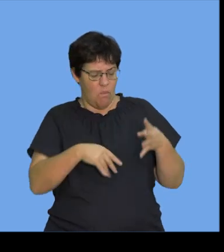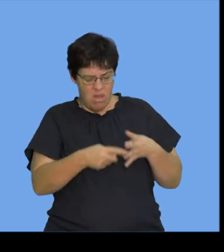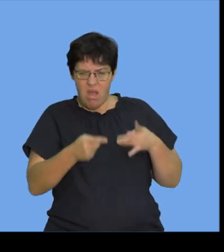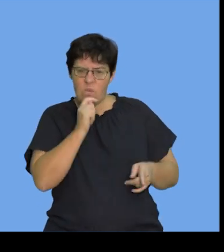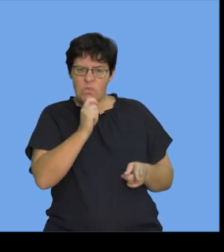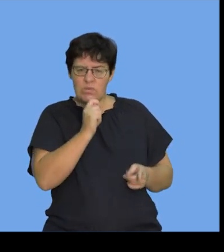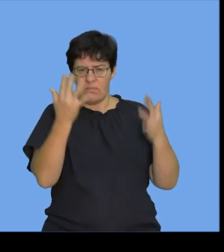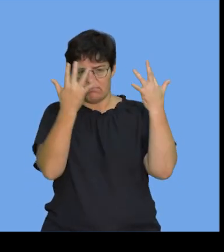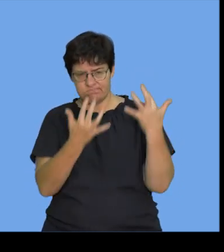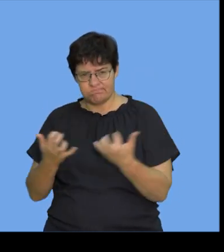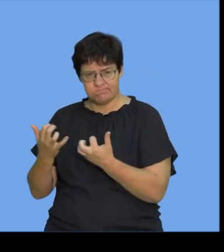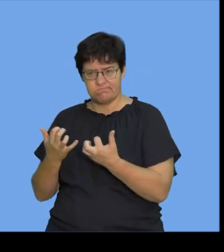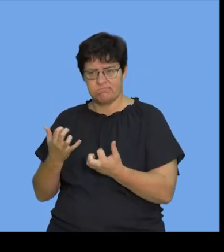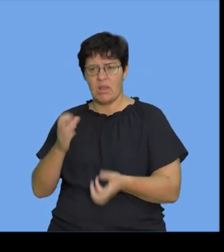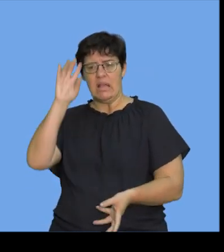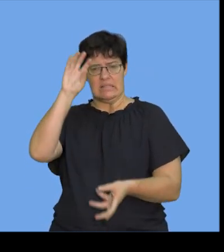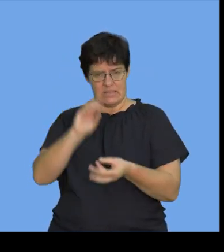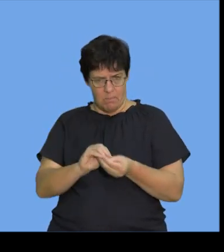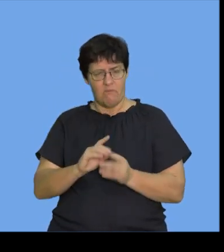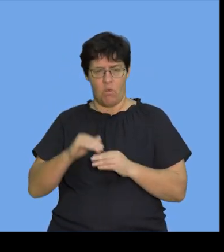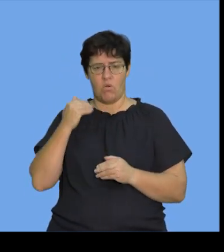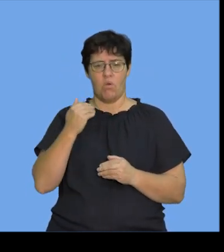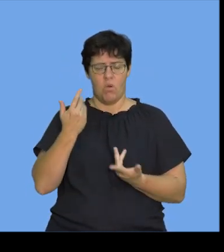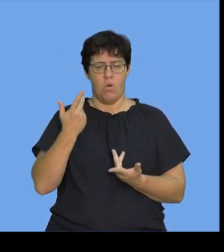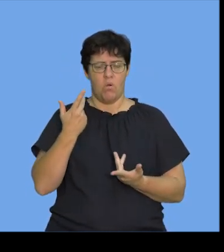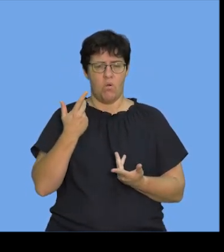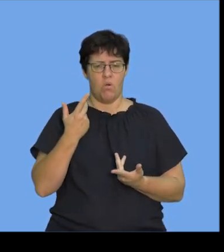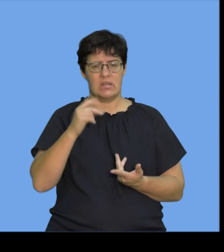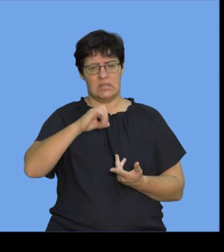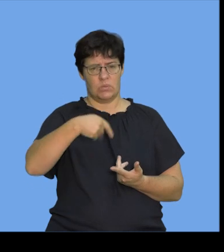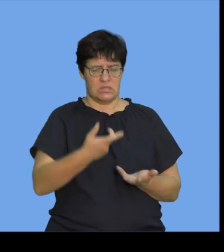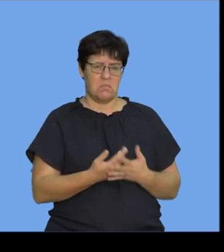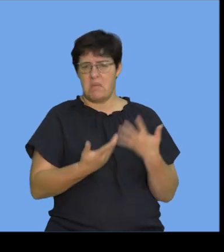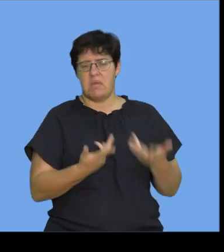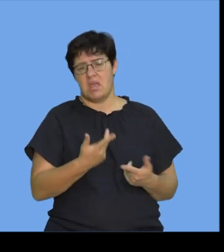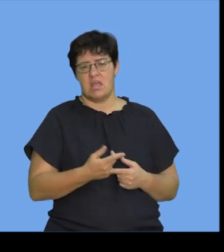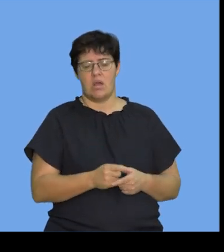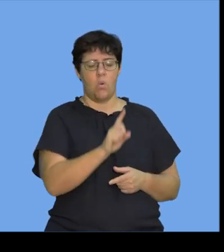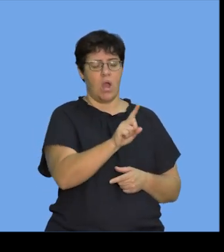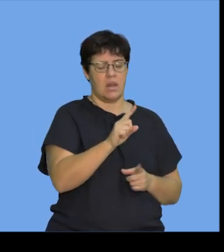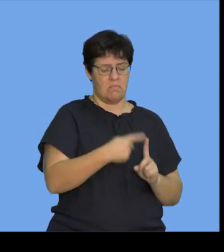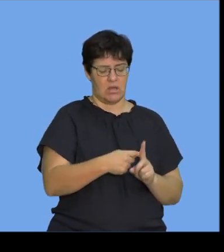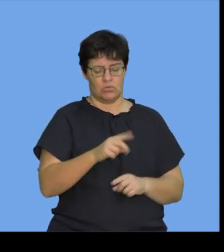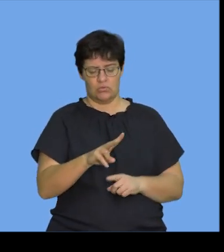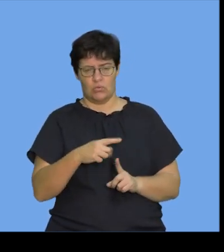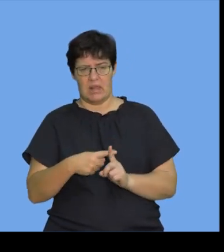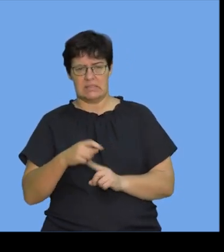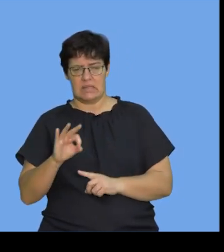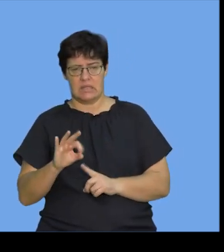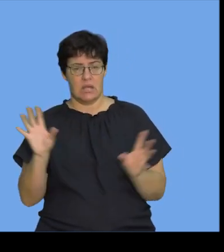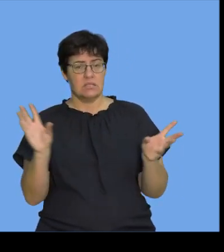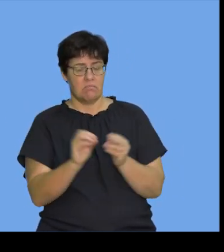then calculate the sum of a given sequence? If maybe I give you 1 plus 2 plus 3, what is the sum? You